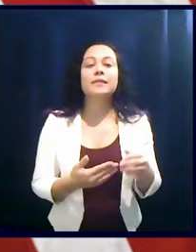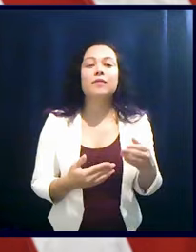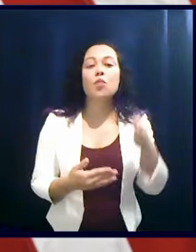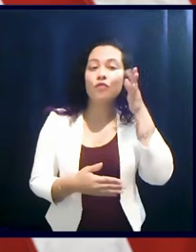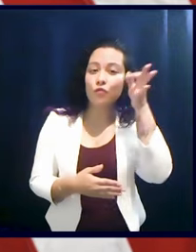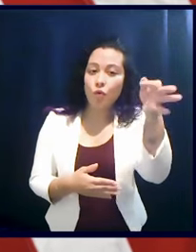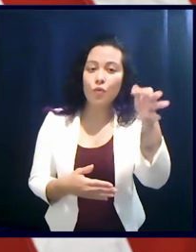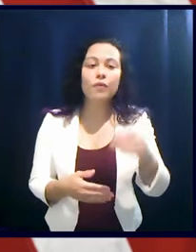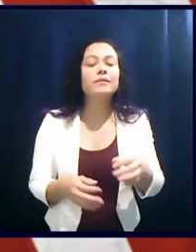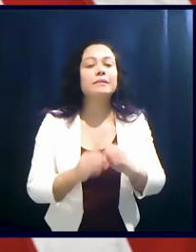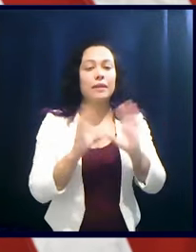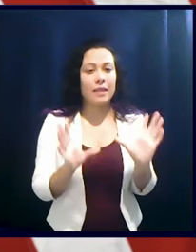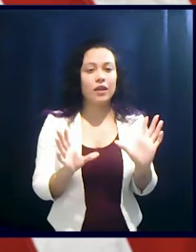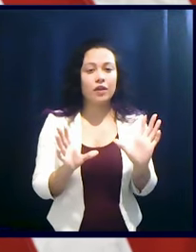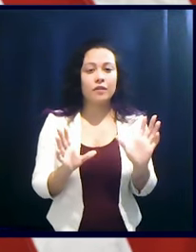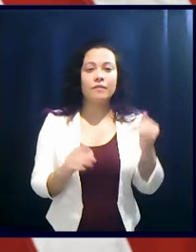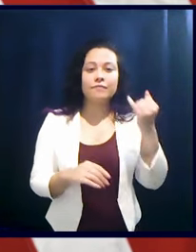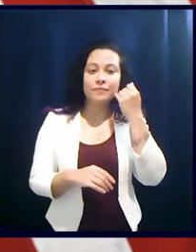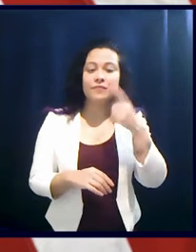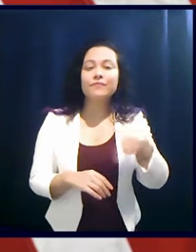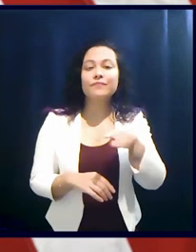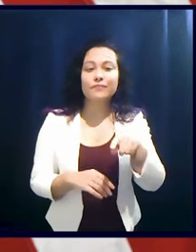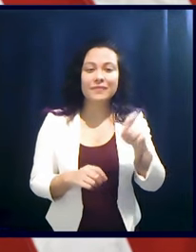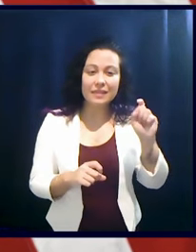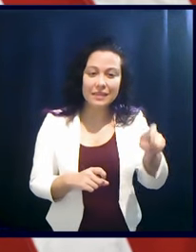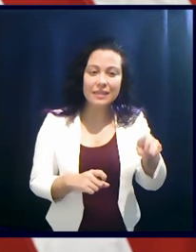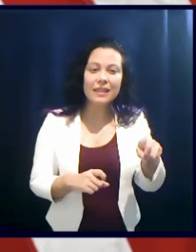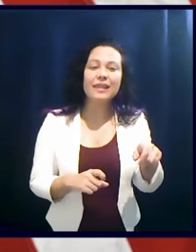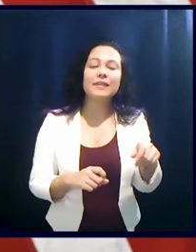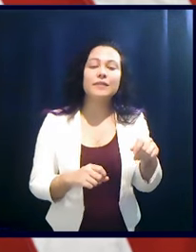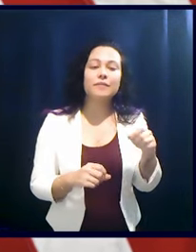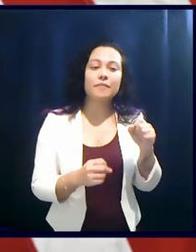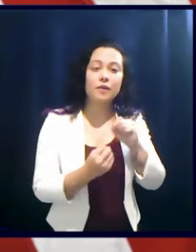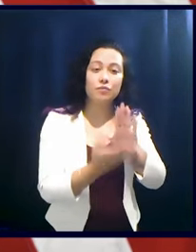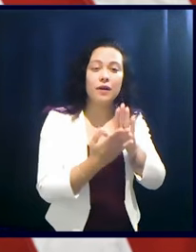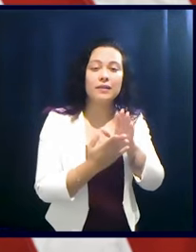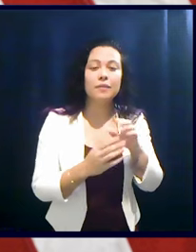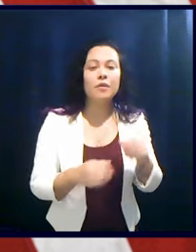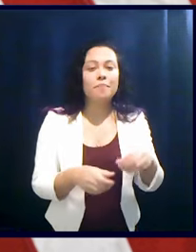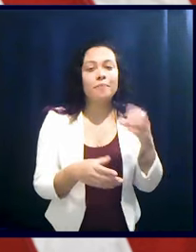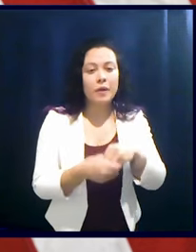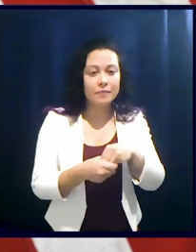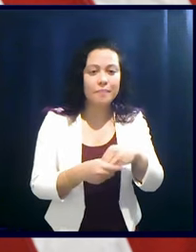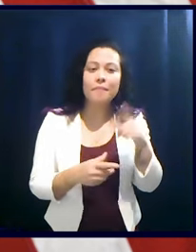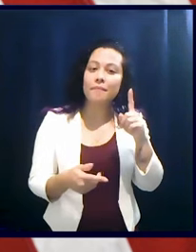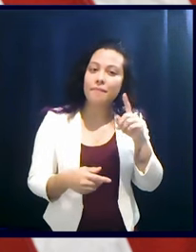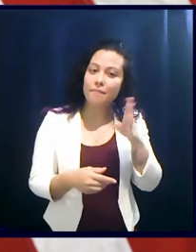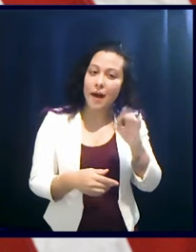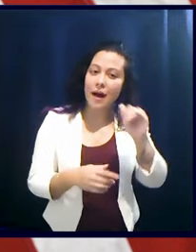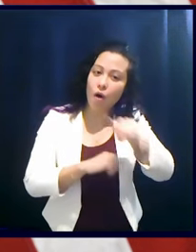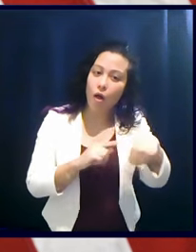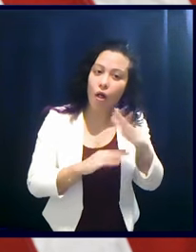way forward is clear. This crisis demands coordinated action and universal participation. If we